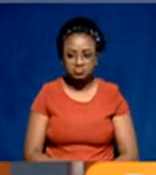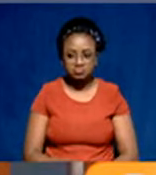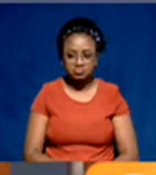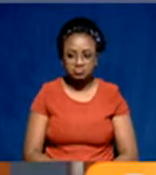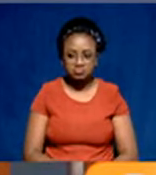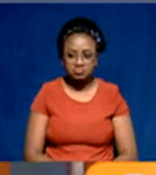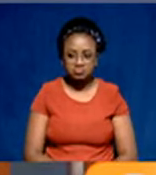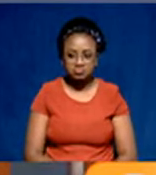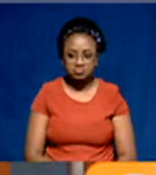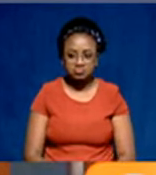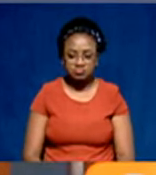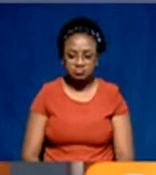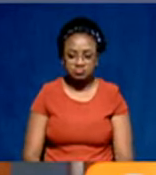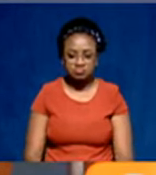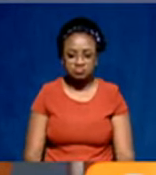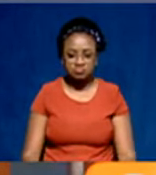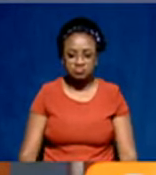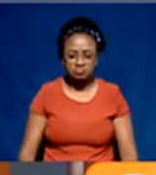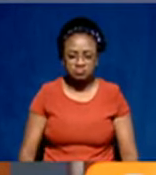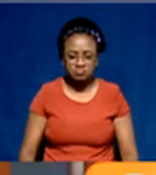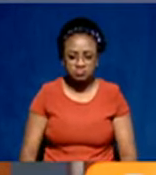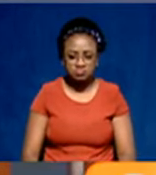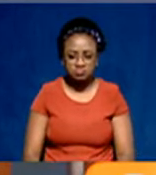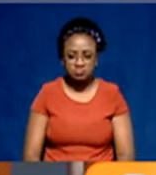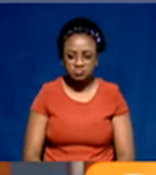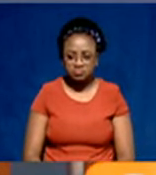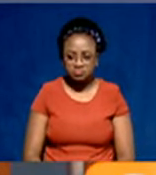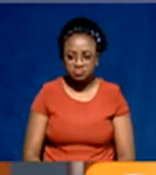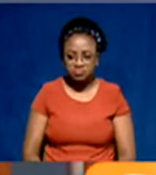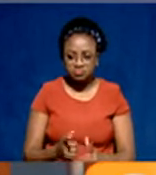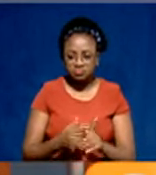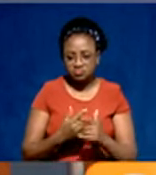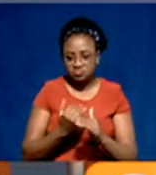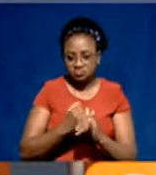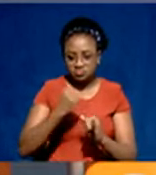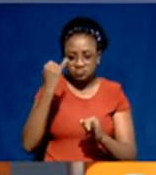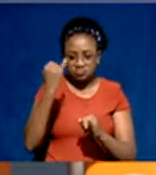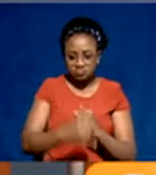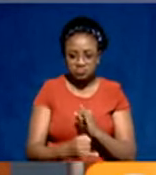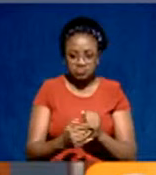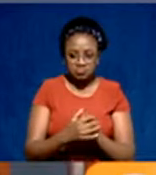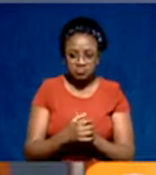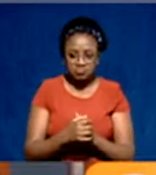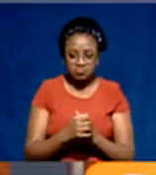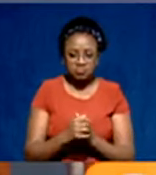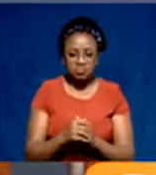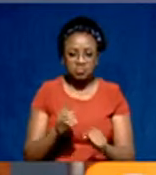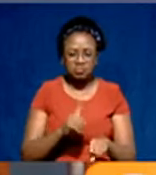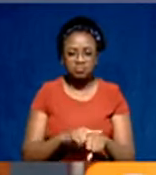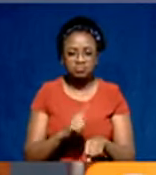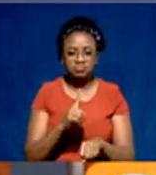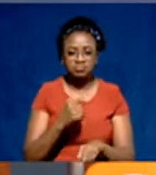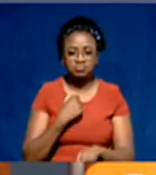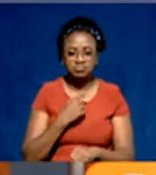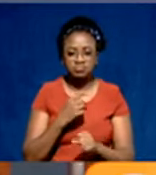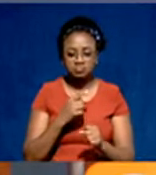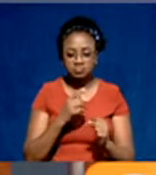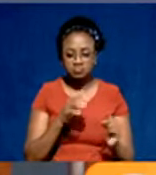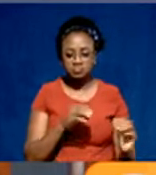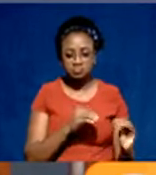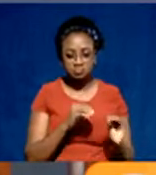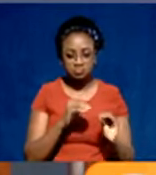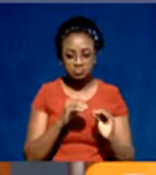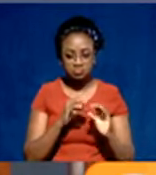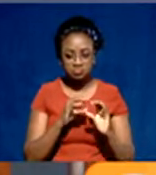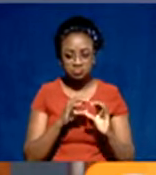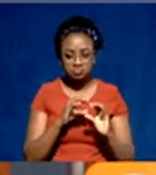he really instilled discipline. And finally, when I got to class 8, the